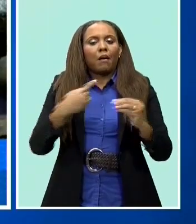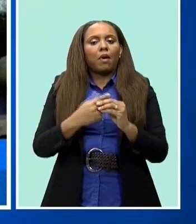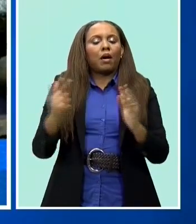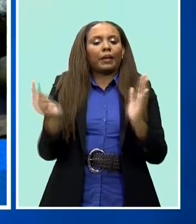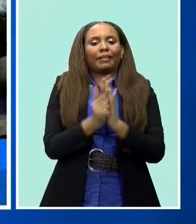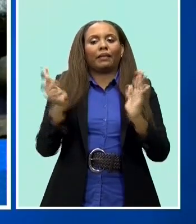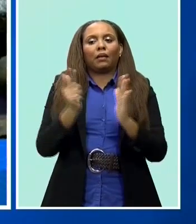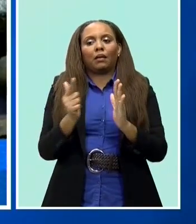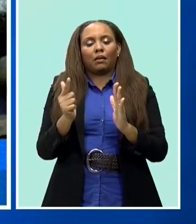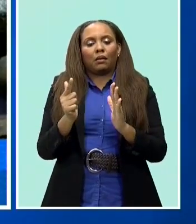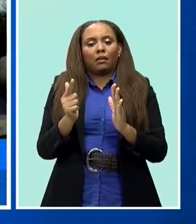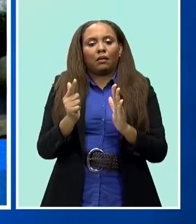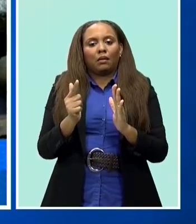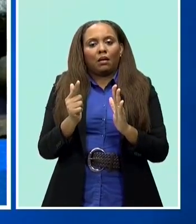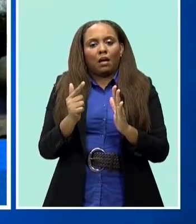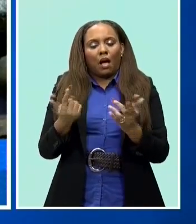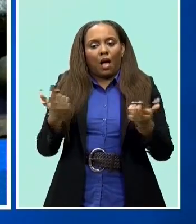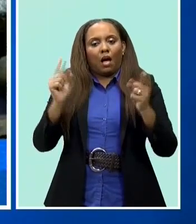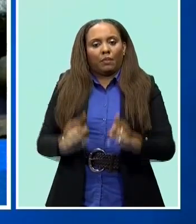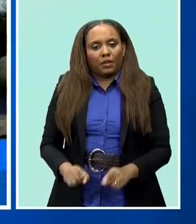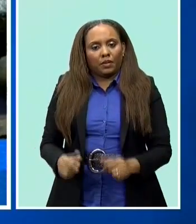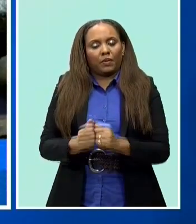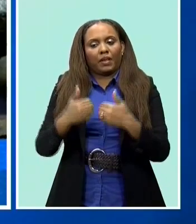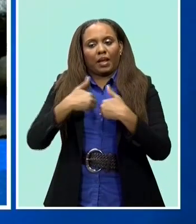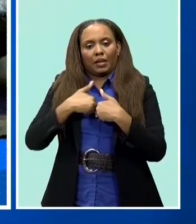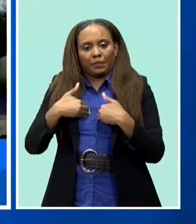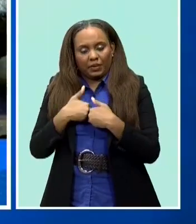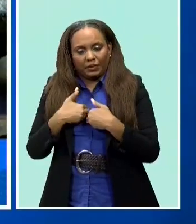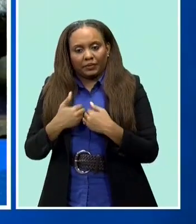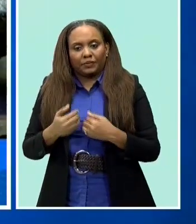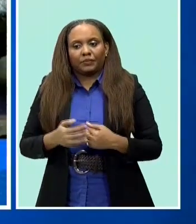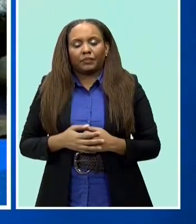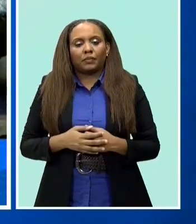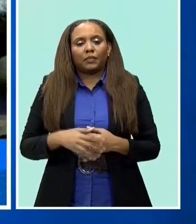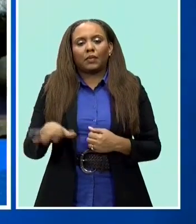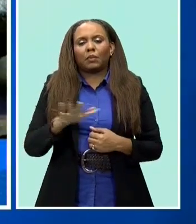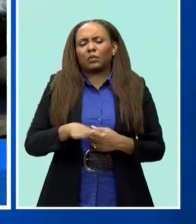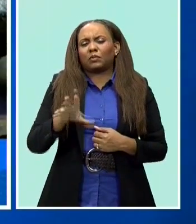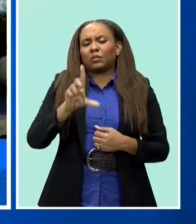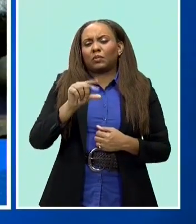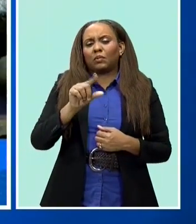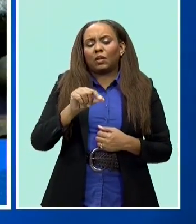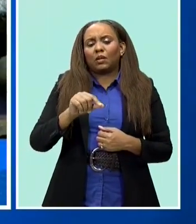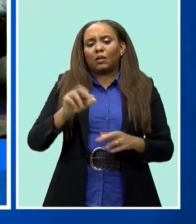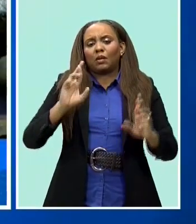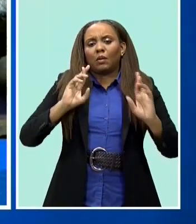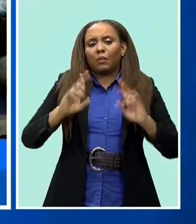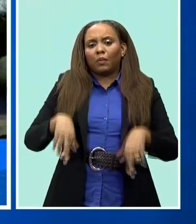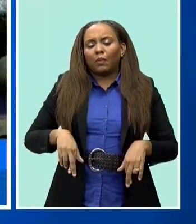legal officer of the Commission, Samuel Glasgow, who highlighted that there are at least 20 reported killings of